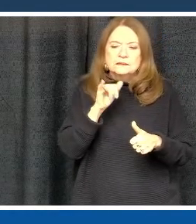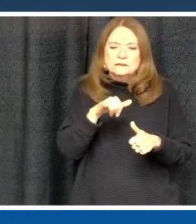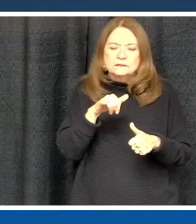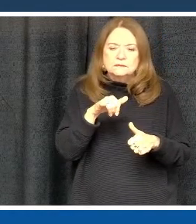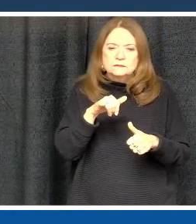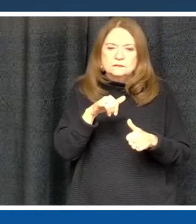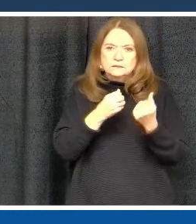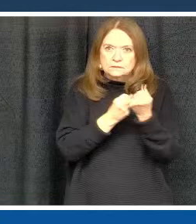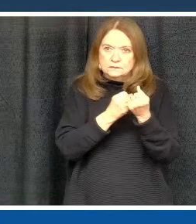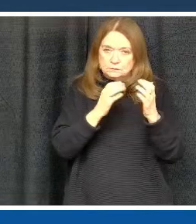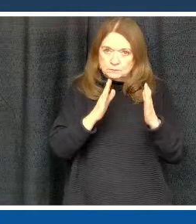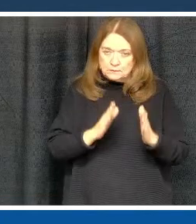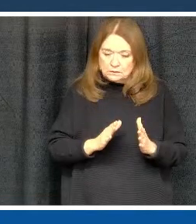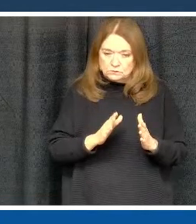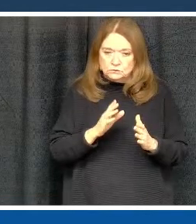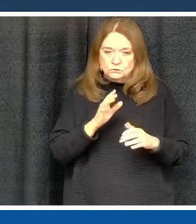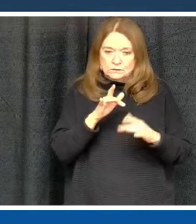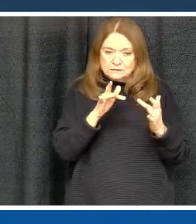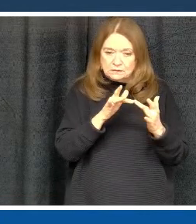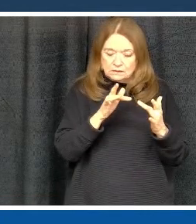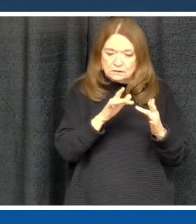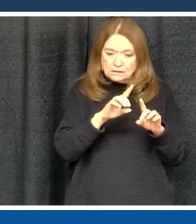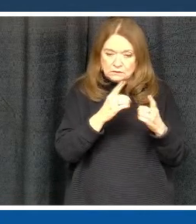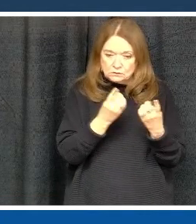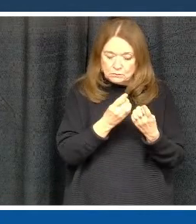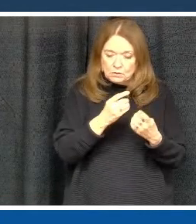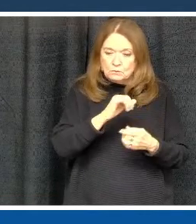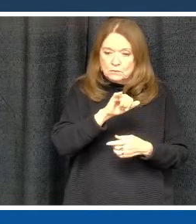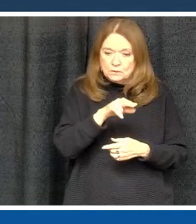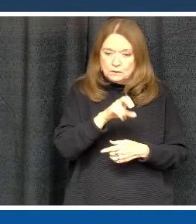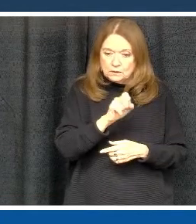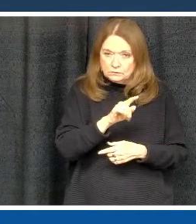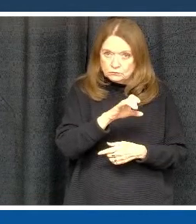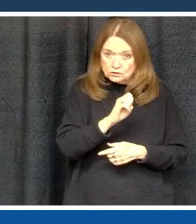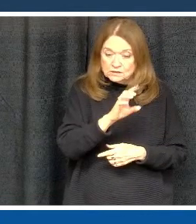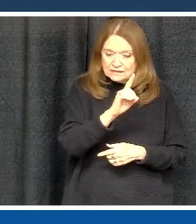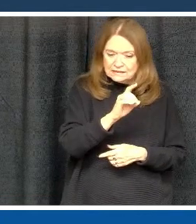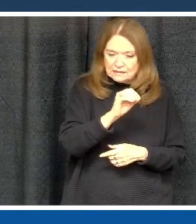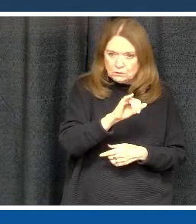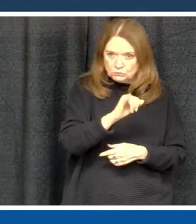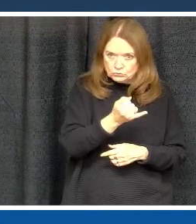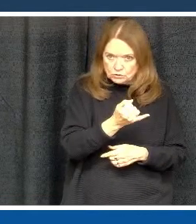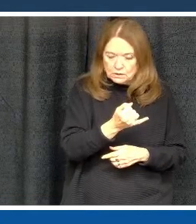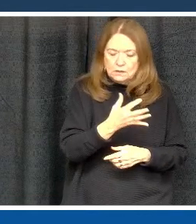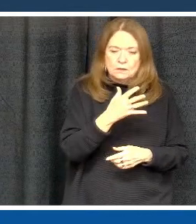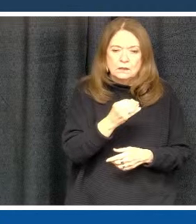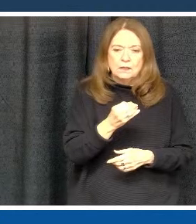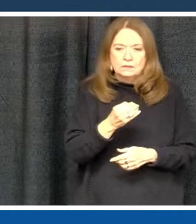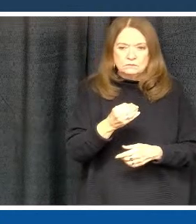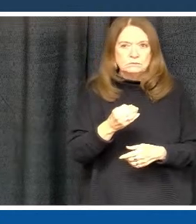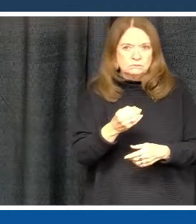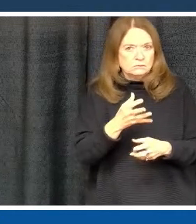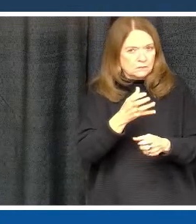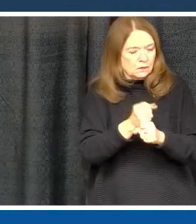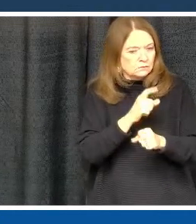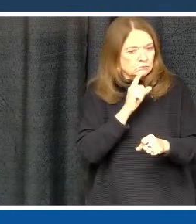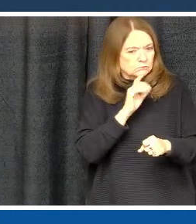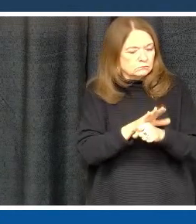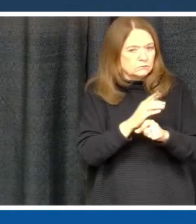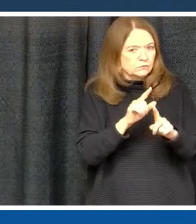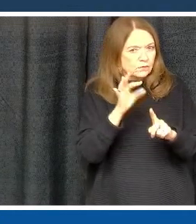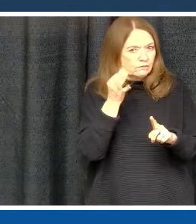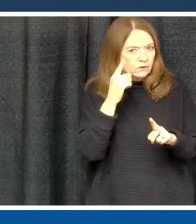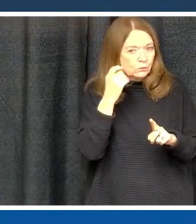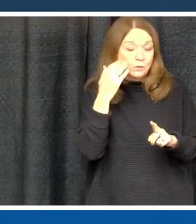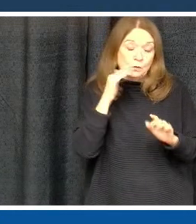the sponsor of this has contacted the Department of Justice and has gotten their reassurance from the federal government. We know how fast they